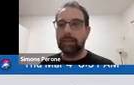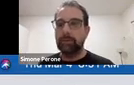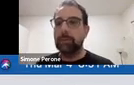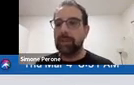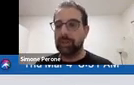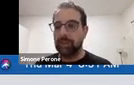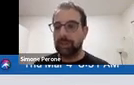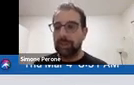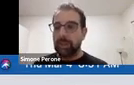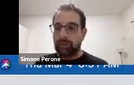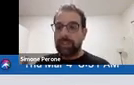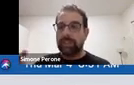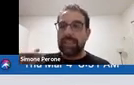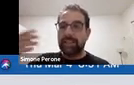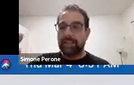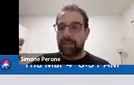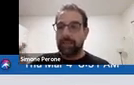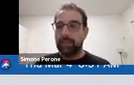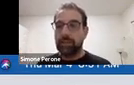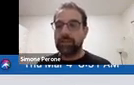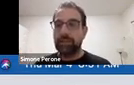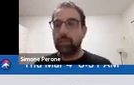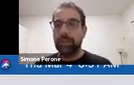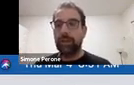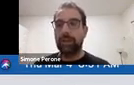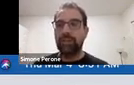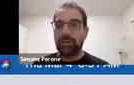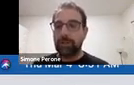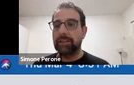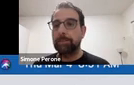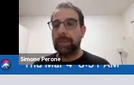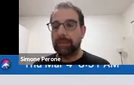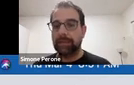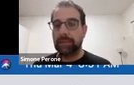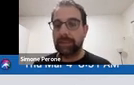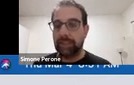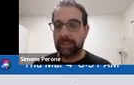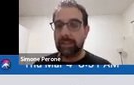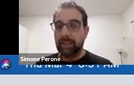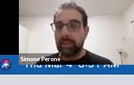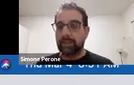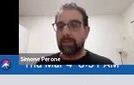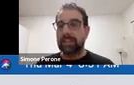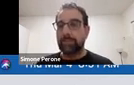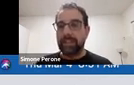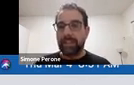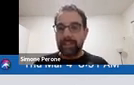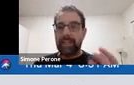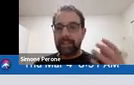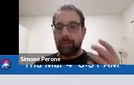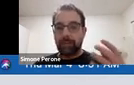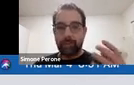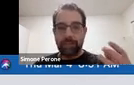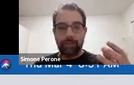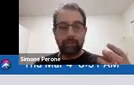back to the machine so that next time the machine will generate better subtitling. So that's basically